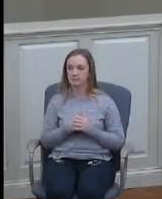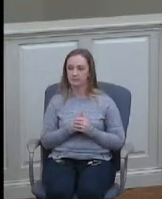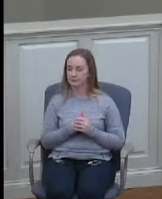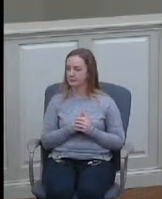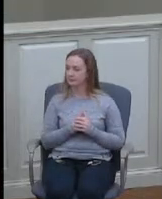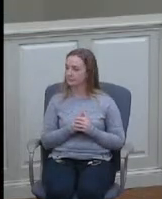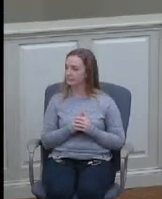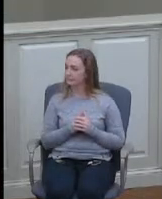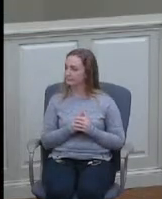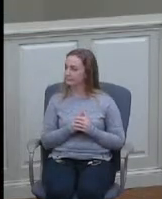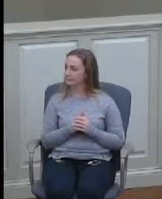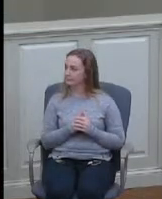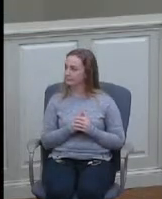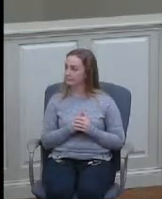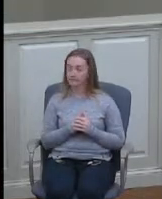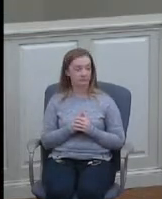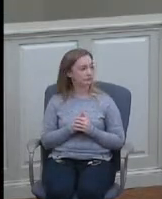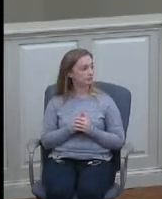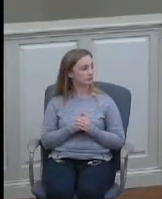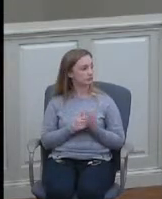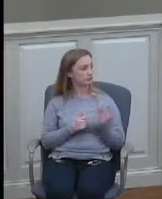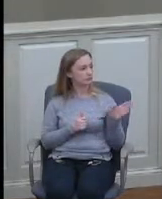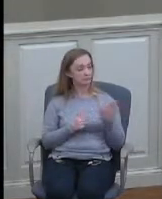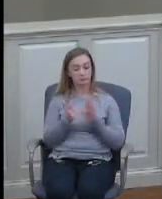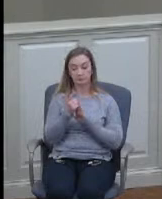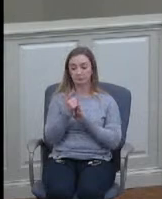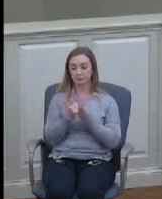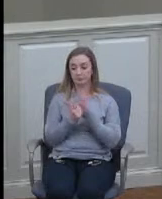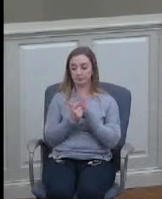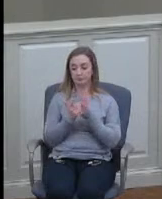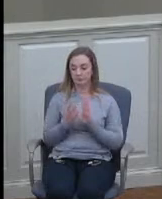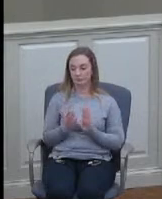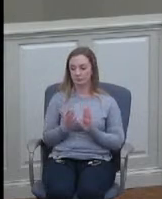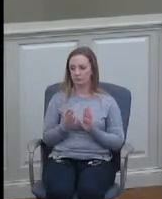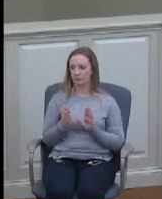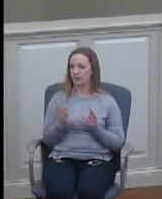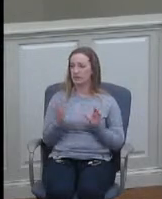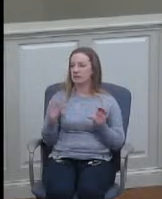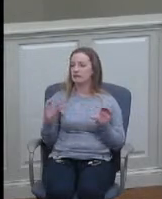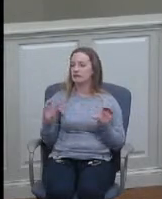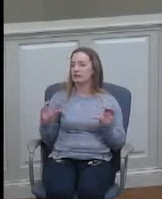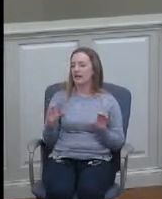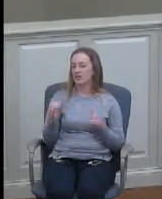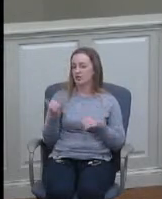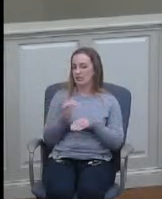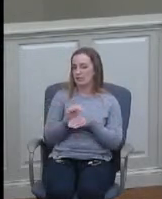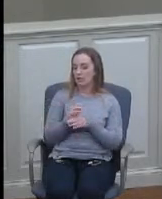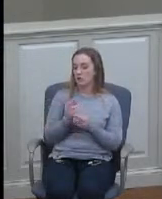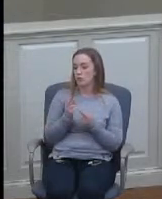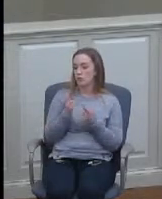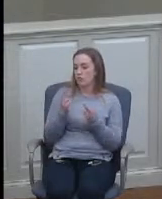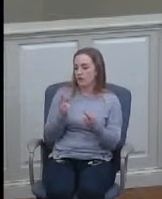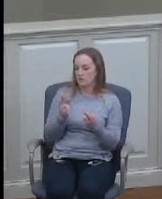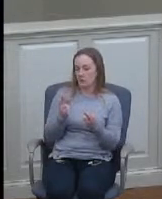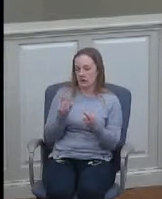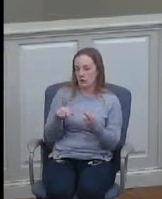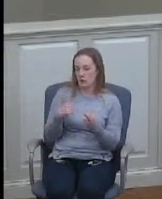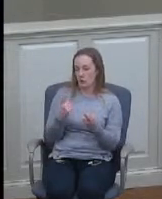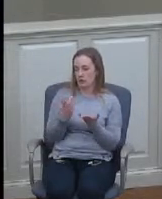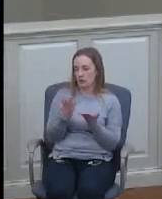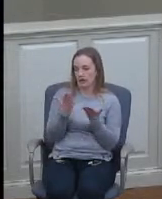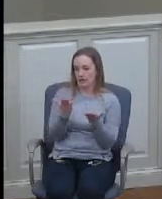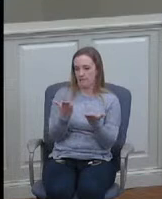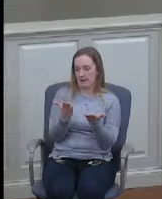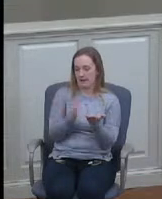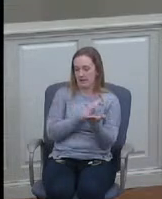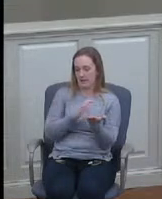Okey-doke. The action tonight is simply a recommendation that's been presented at a committee. So it's before you as